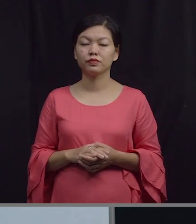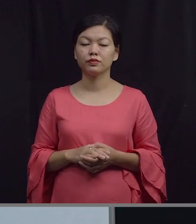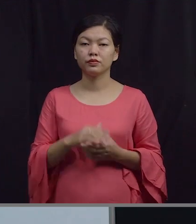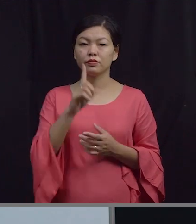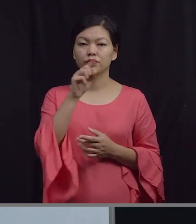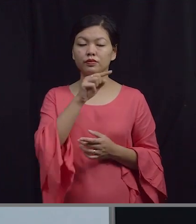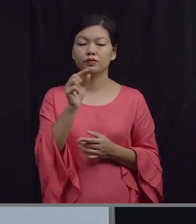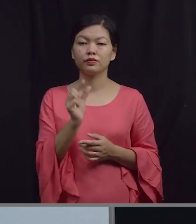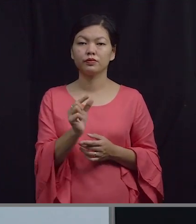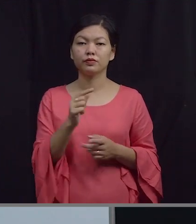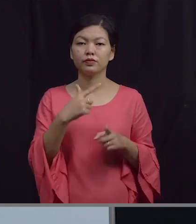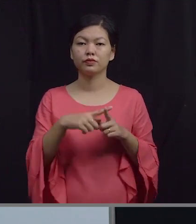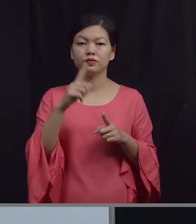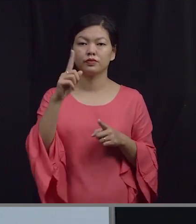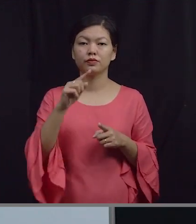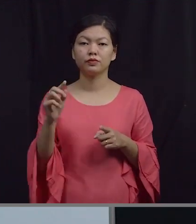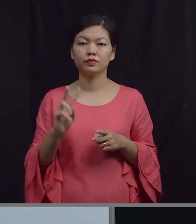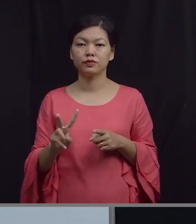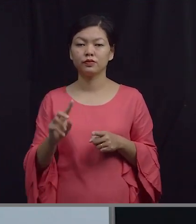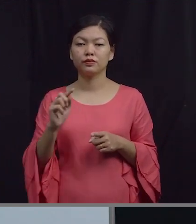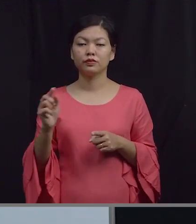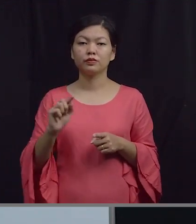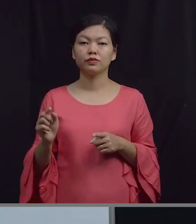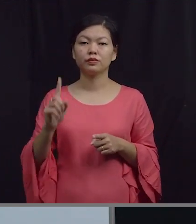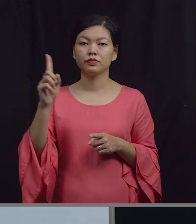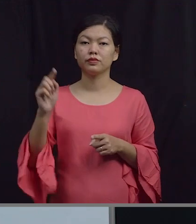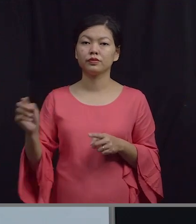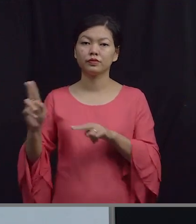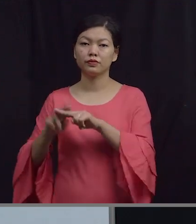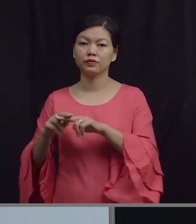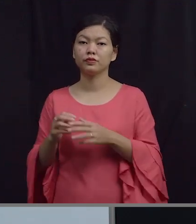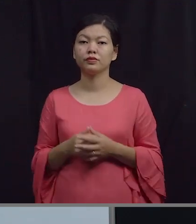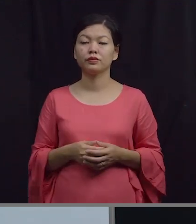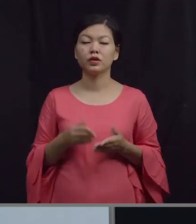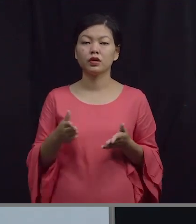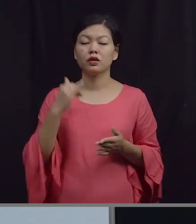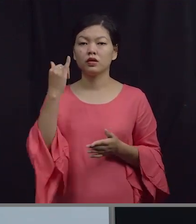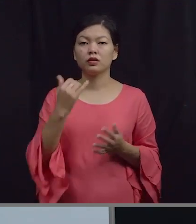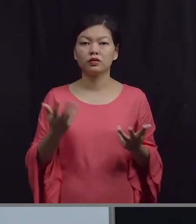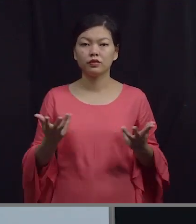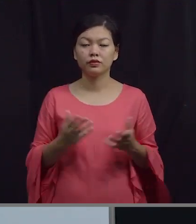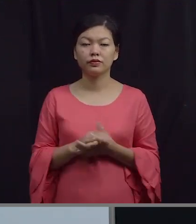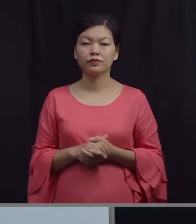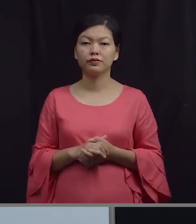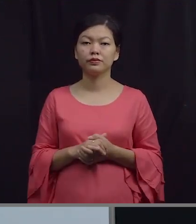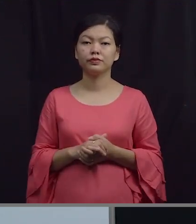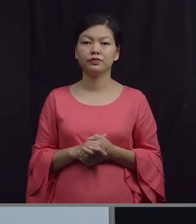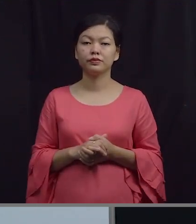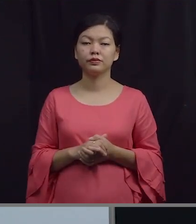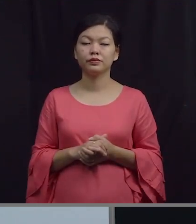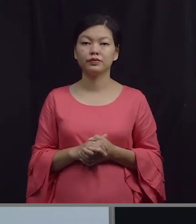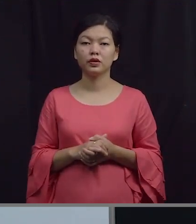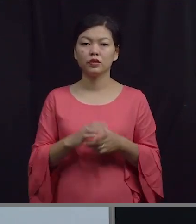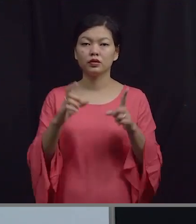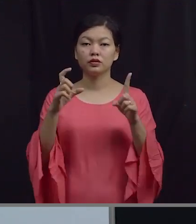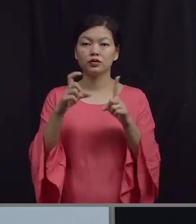1 by u plus 1 by v equal to 1 by f. So we have to find out what? So at what